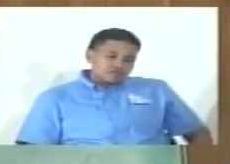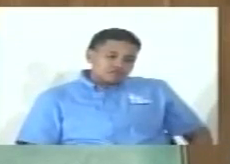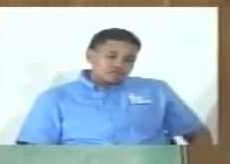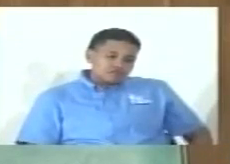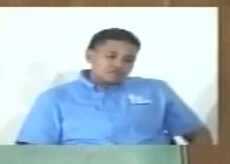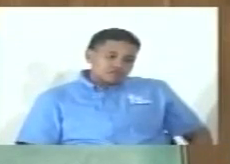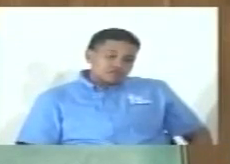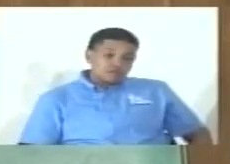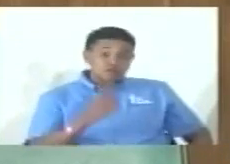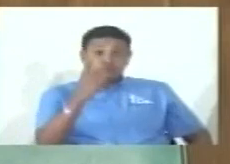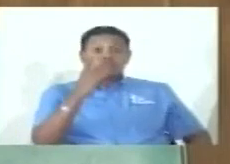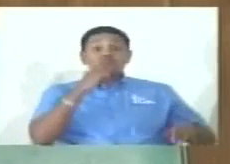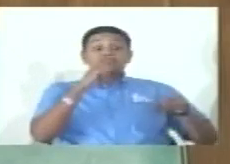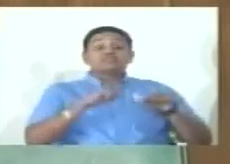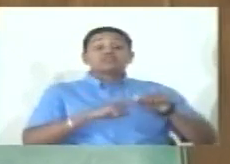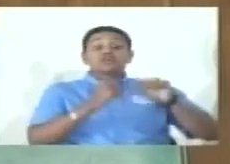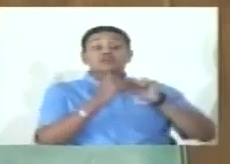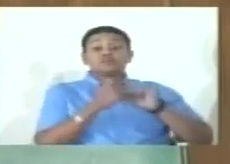application.